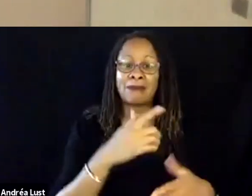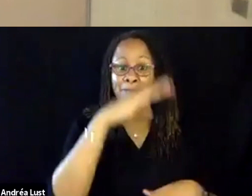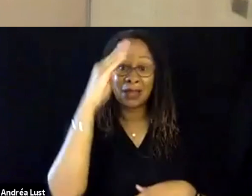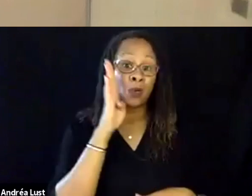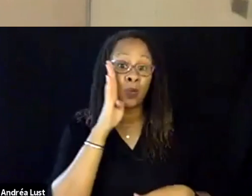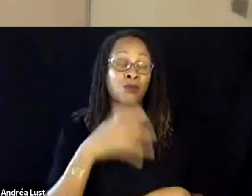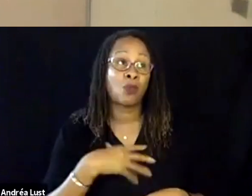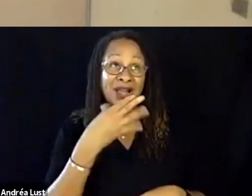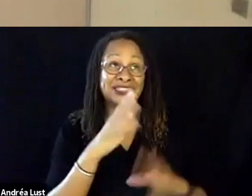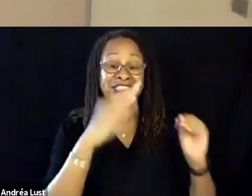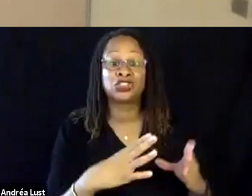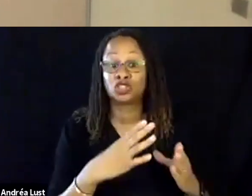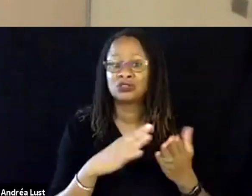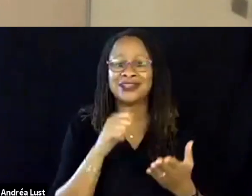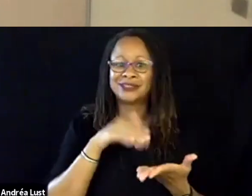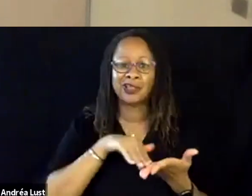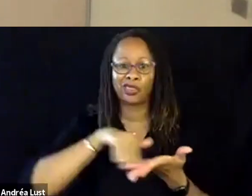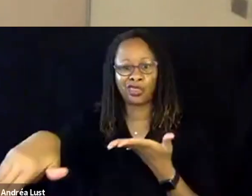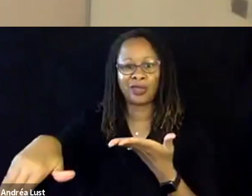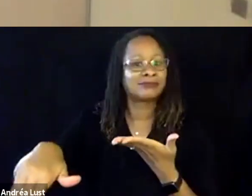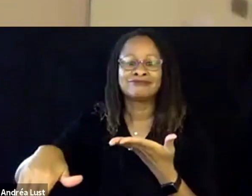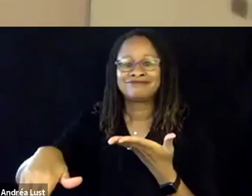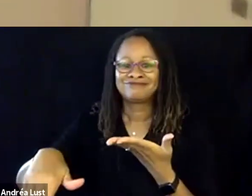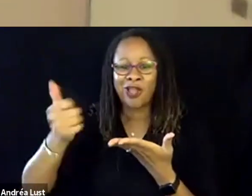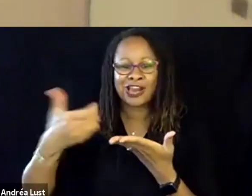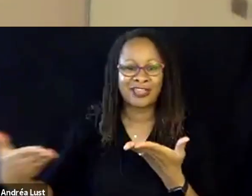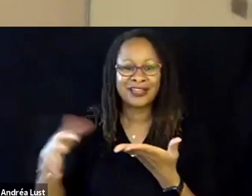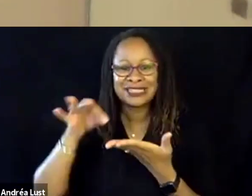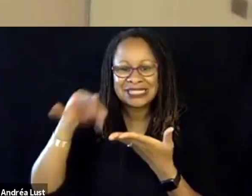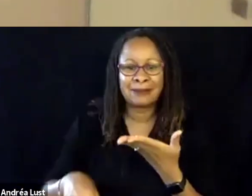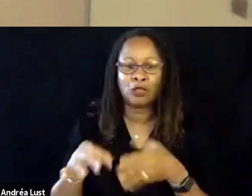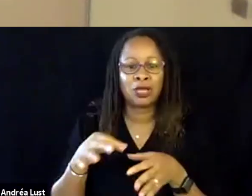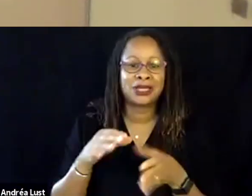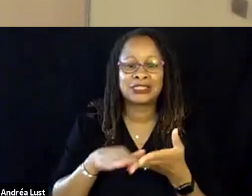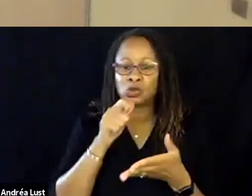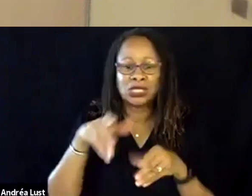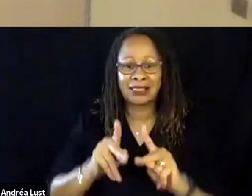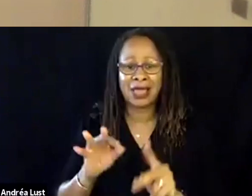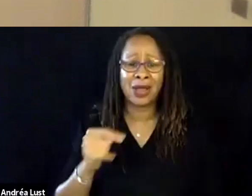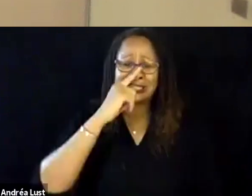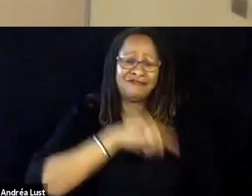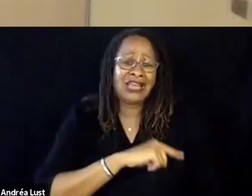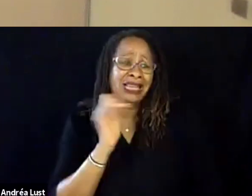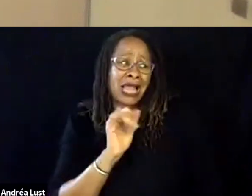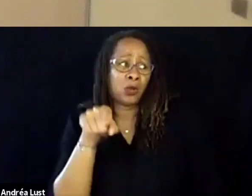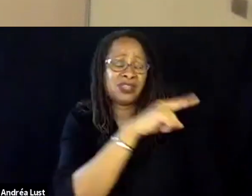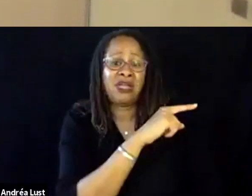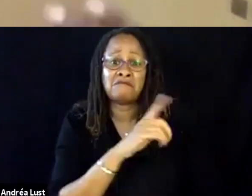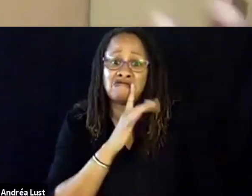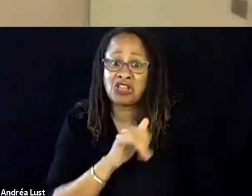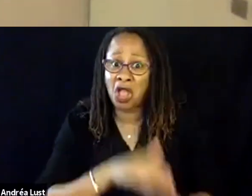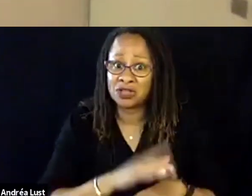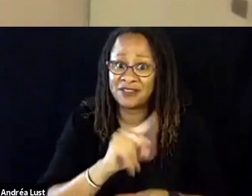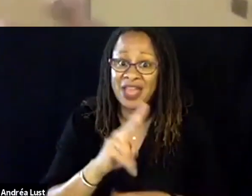let us get by on any simple excuse. So I was faking like I was them. That